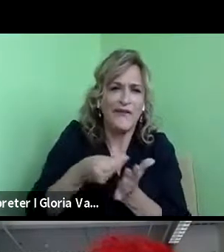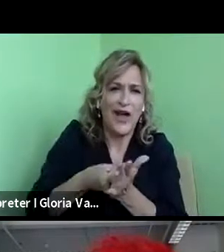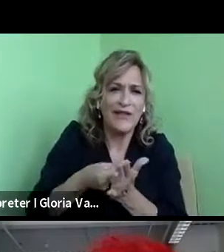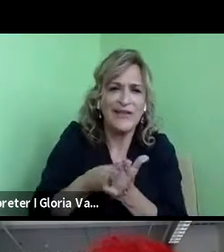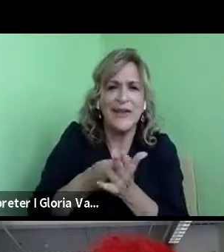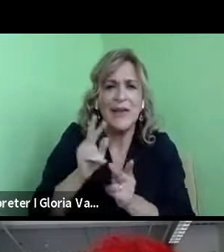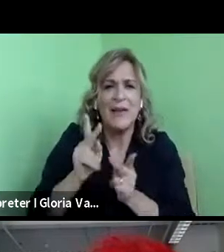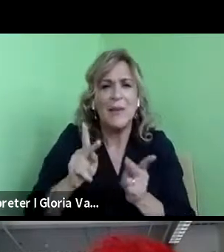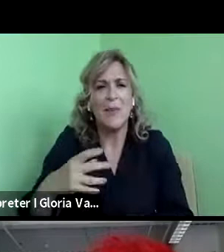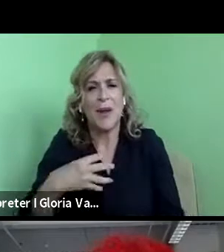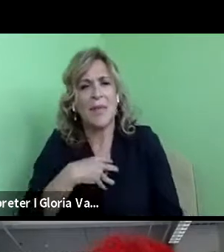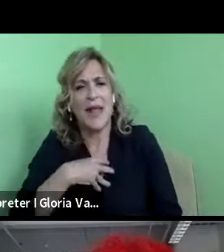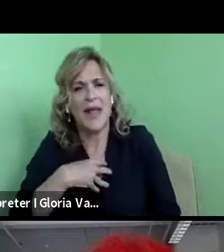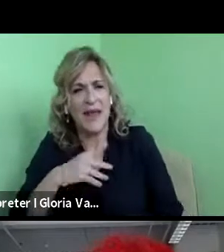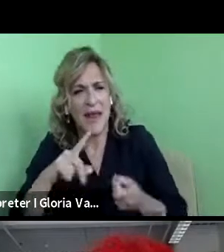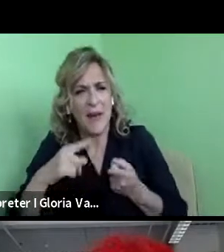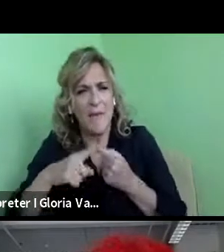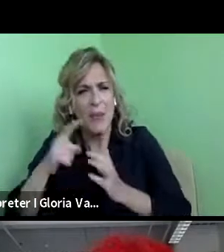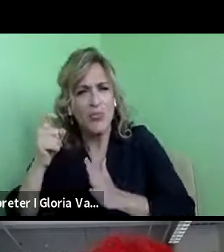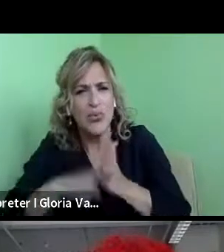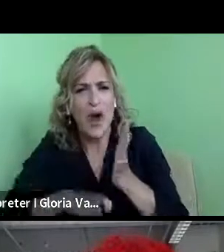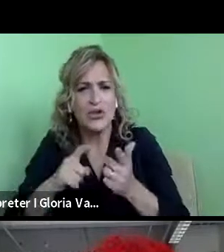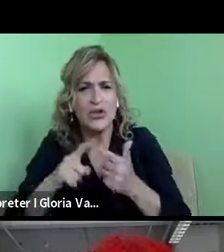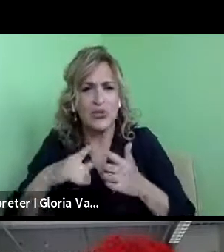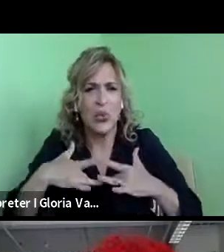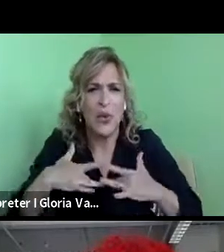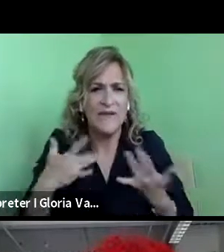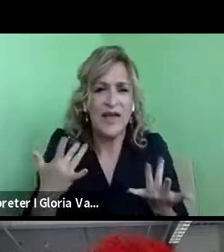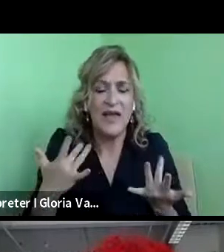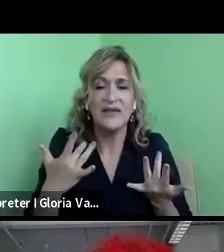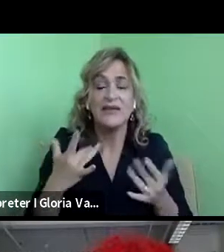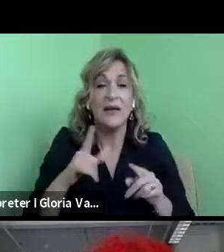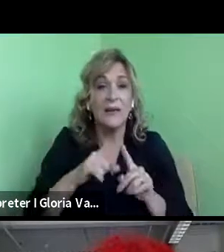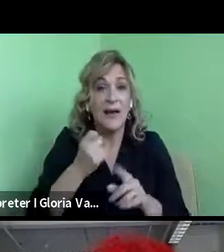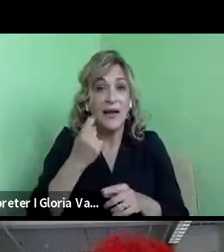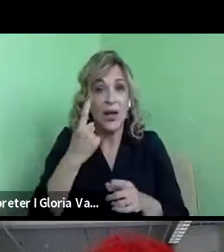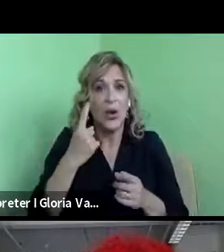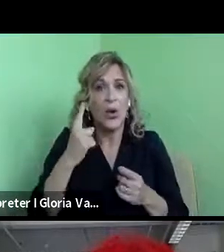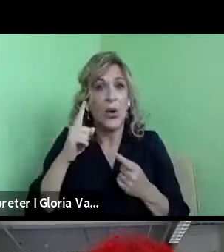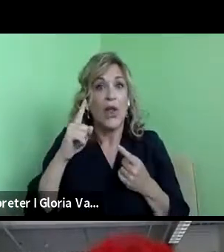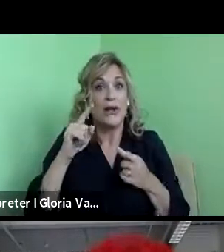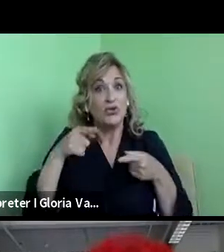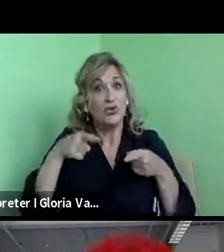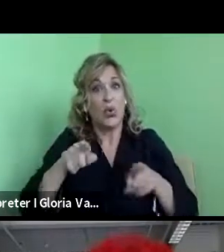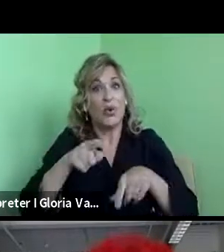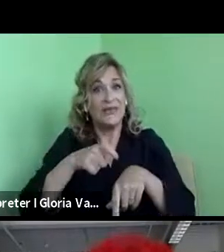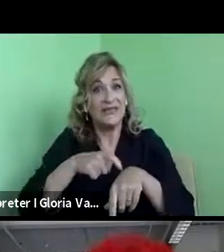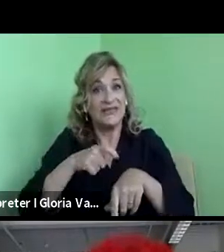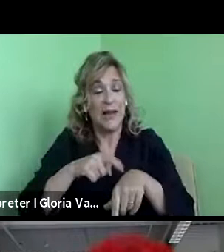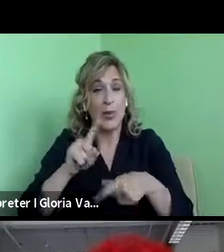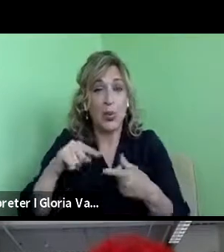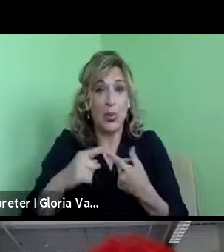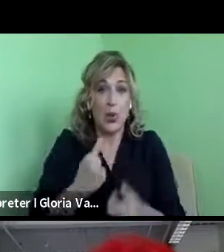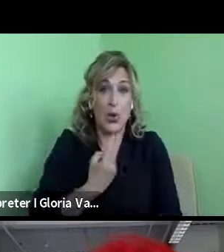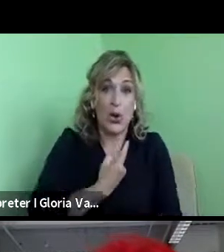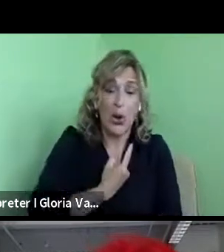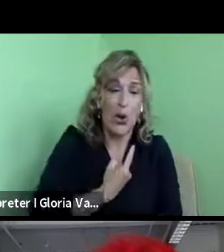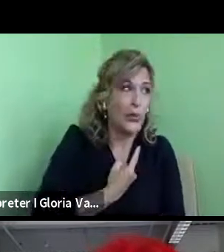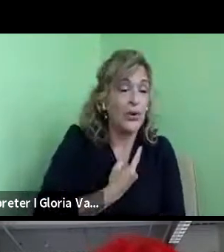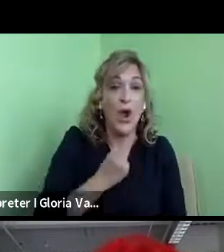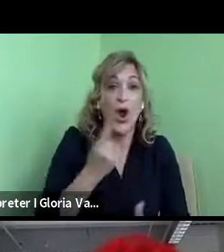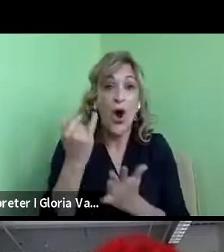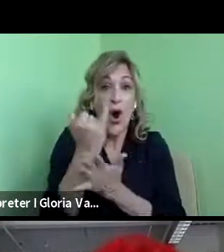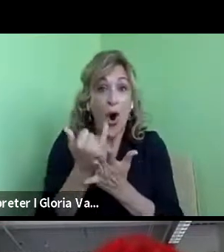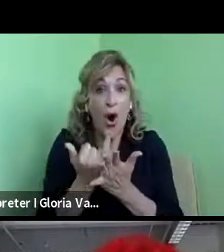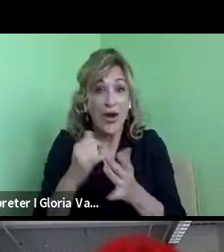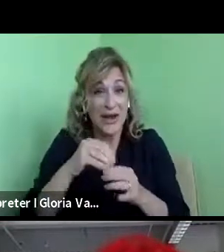events. But in this time when we were alone, art, in my opinion, it